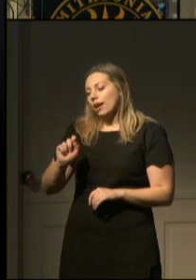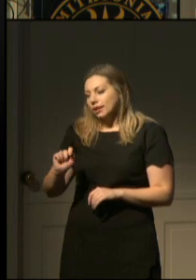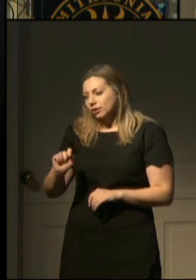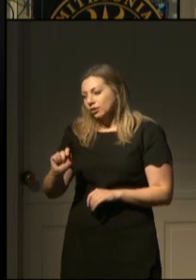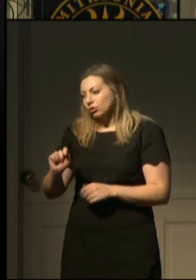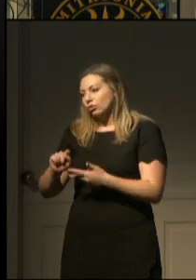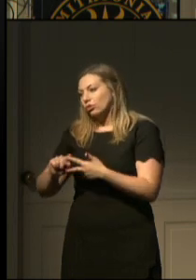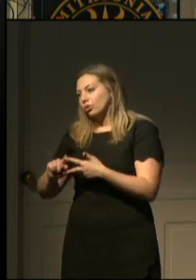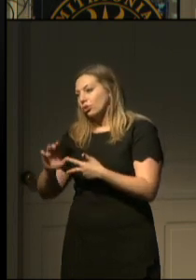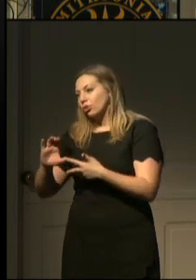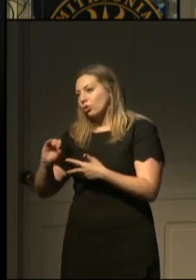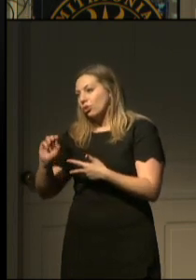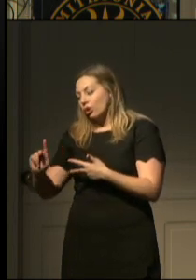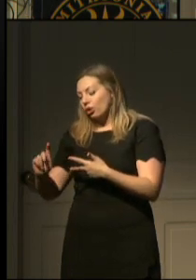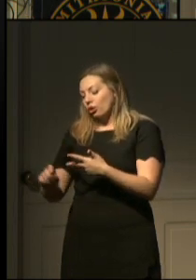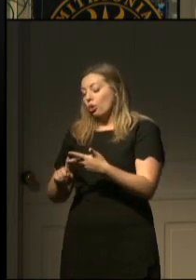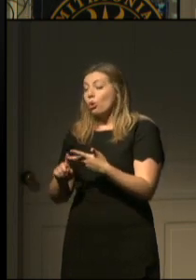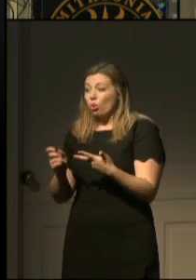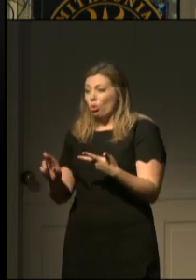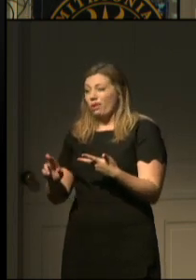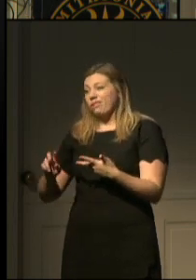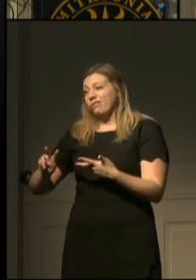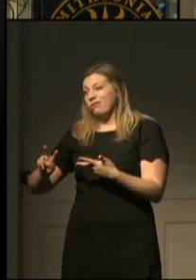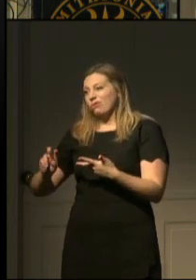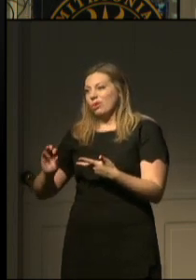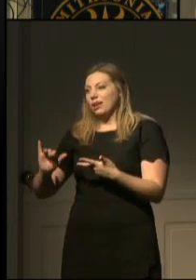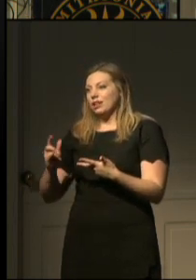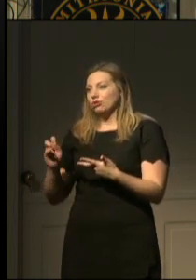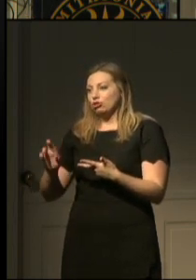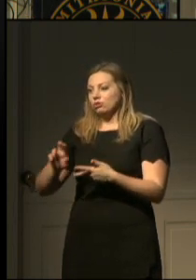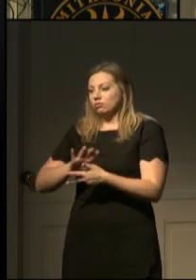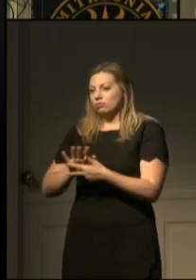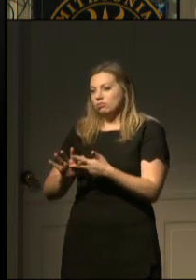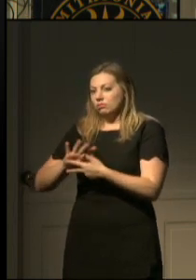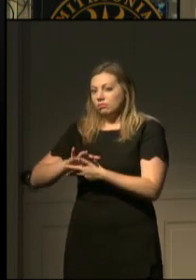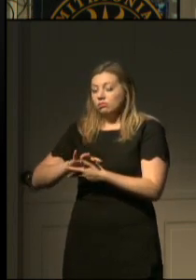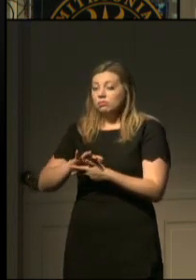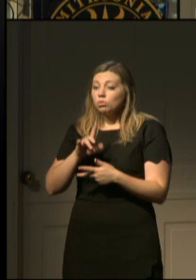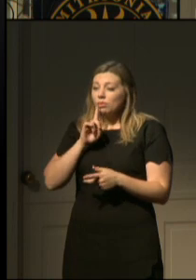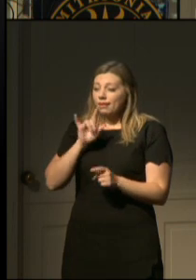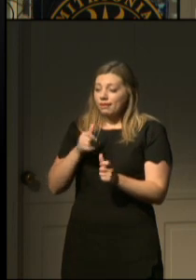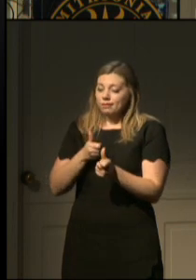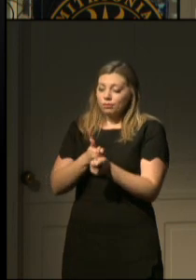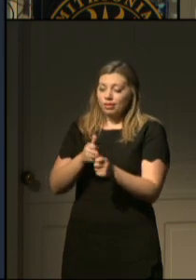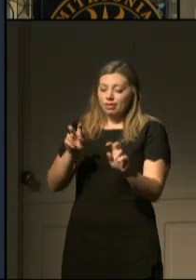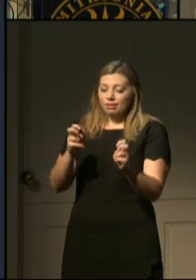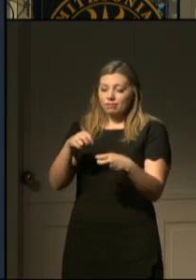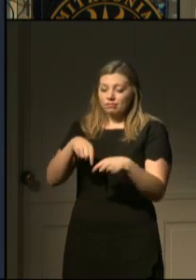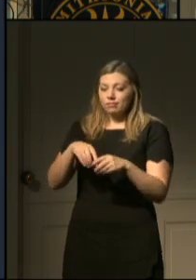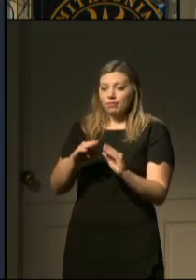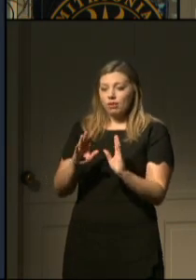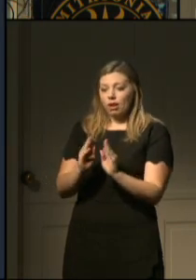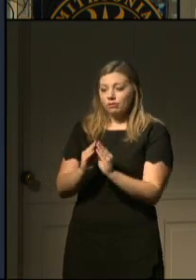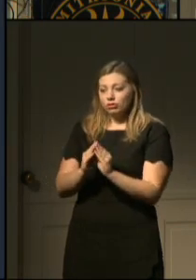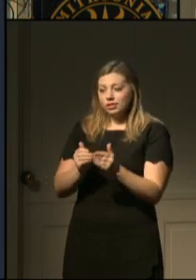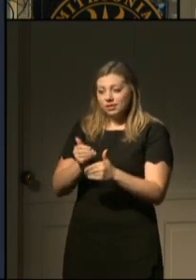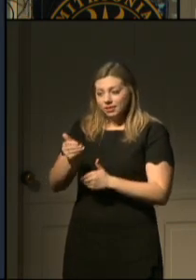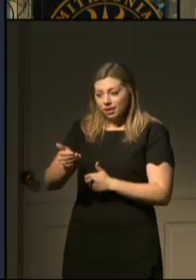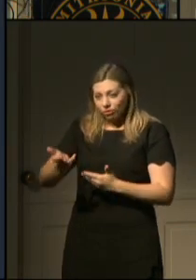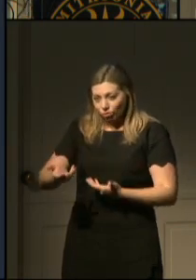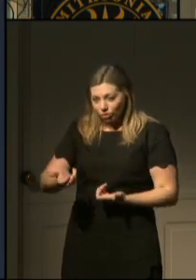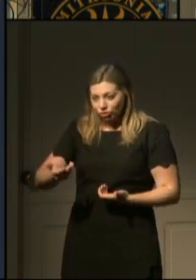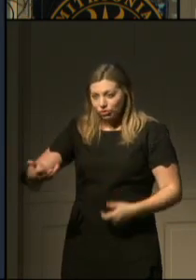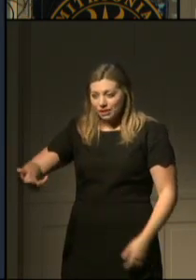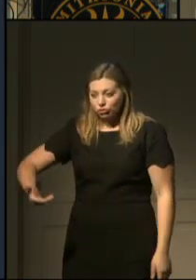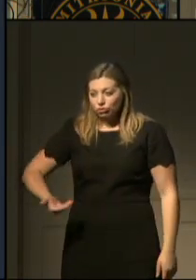So those are a couple things I think were projects that are underway that are relevant to some of the themes of the conference. And next up, I'd like to